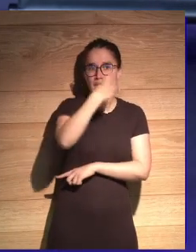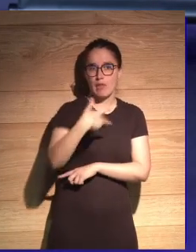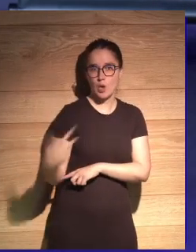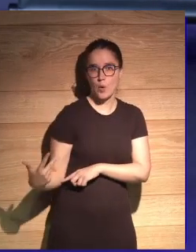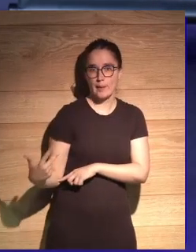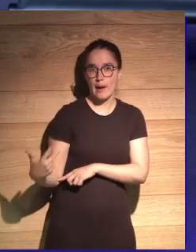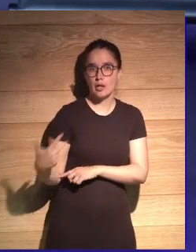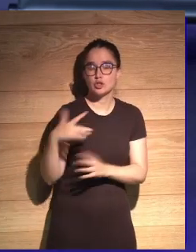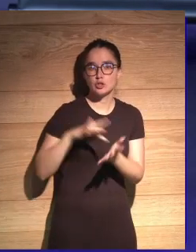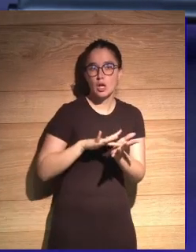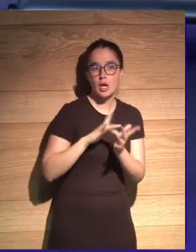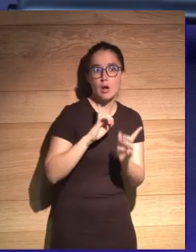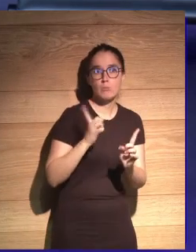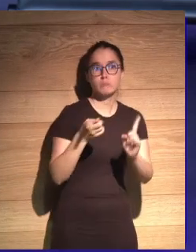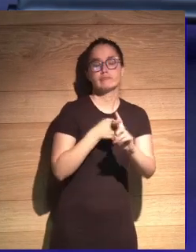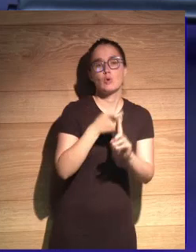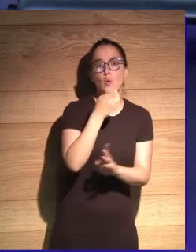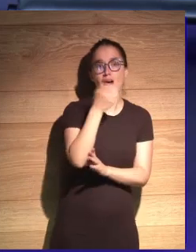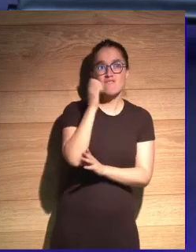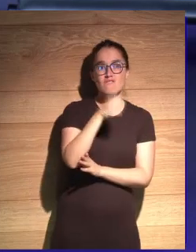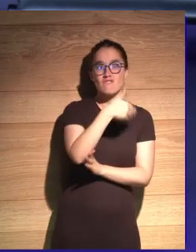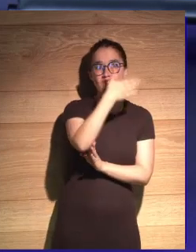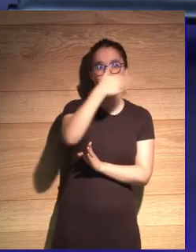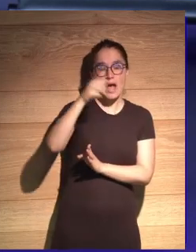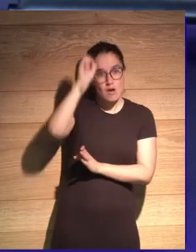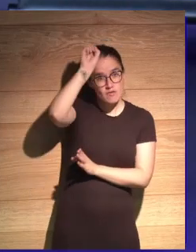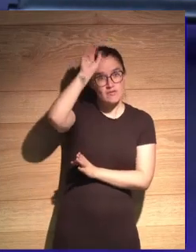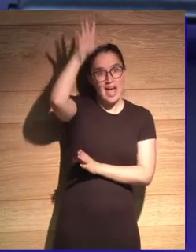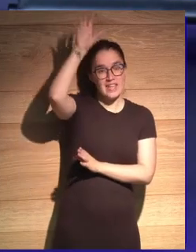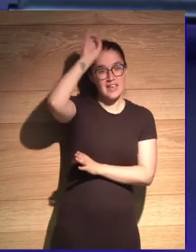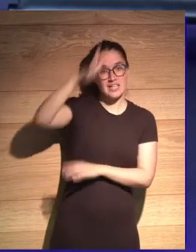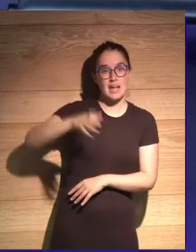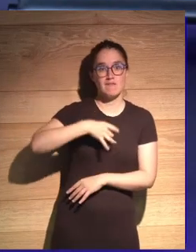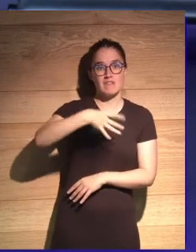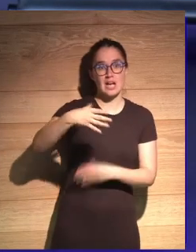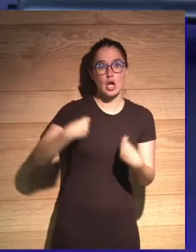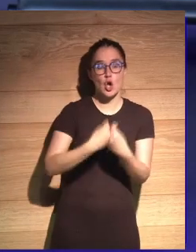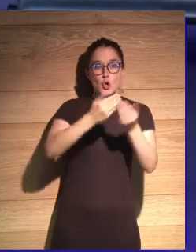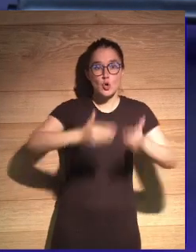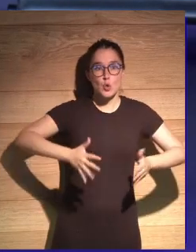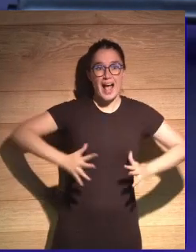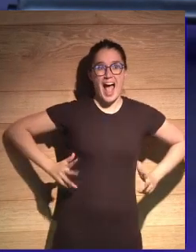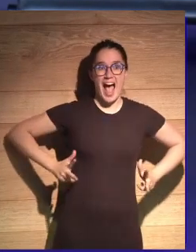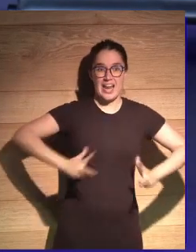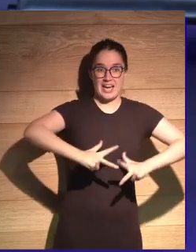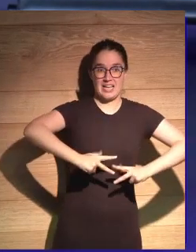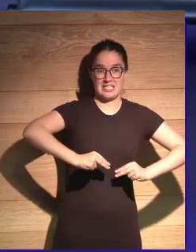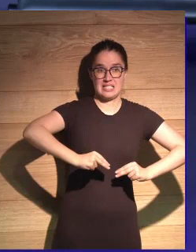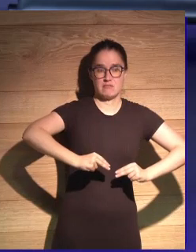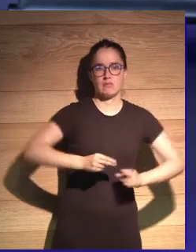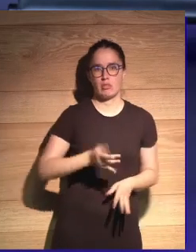about some fishers in Norway that had found a white whale with